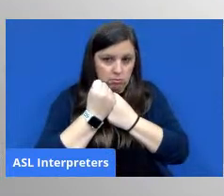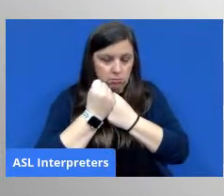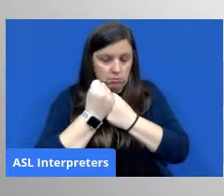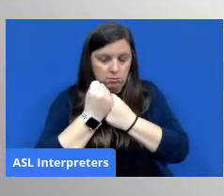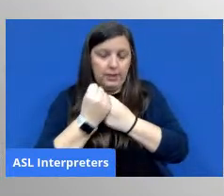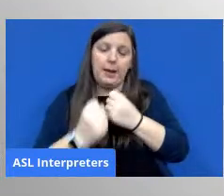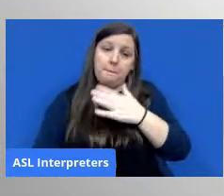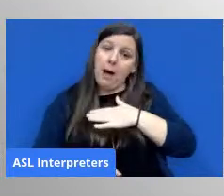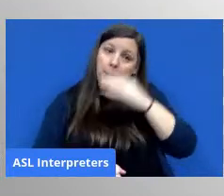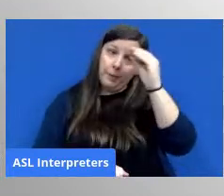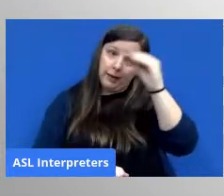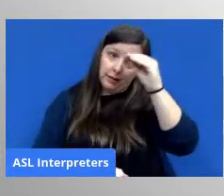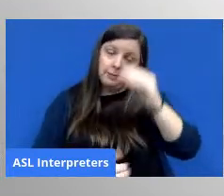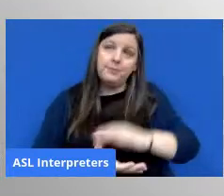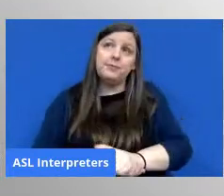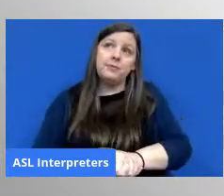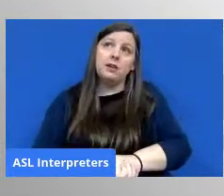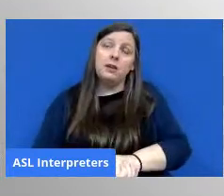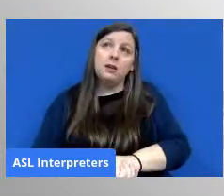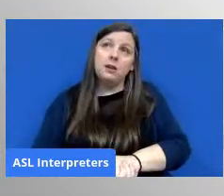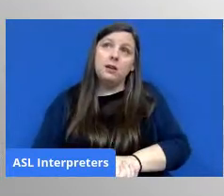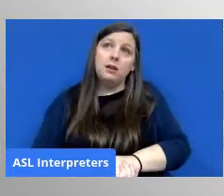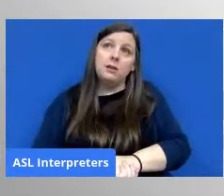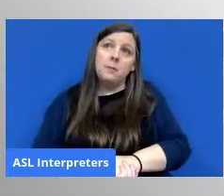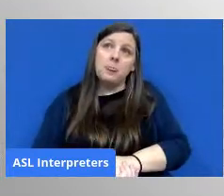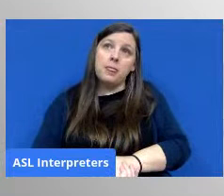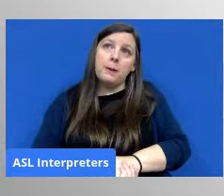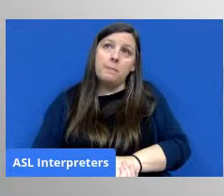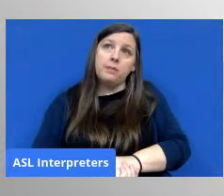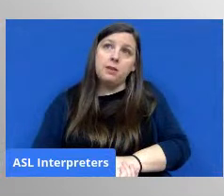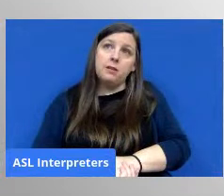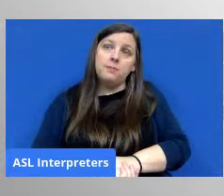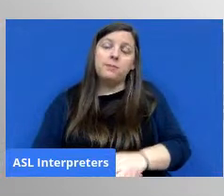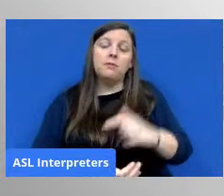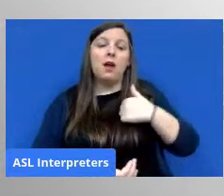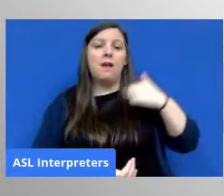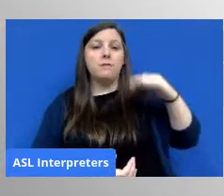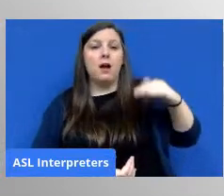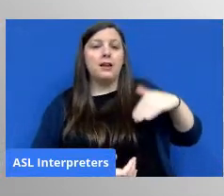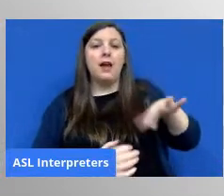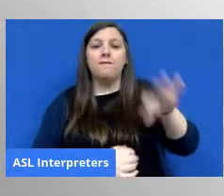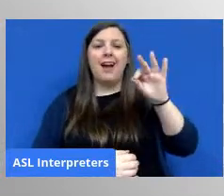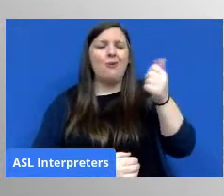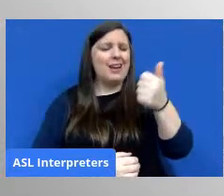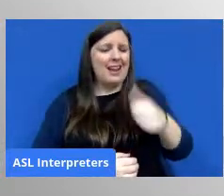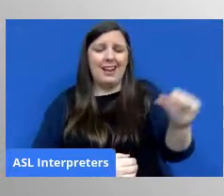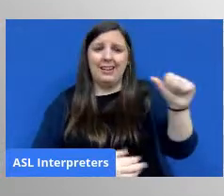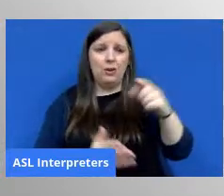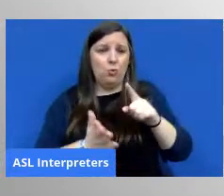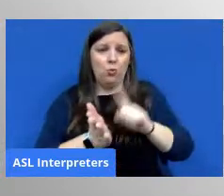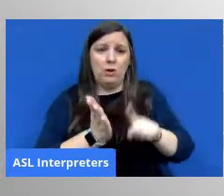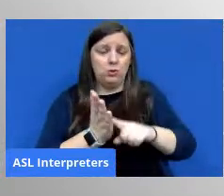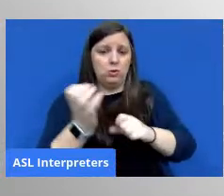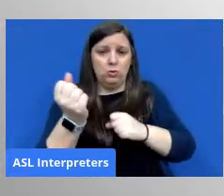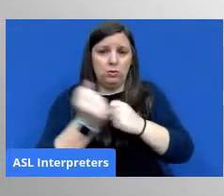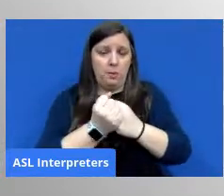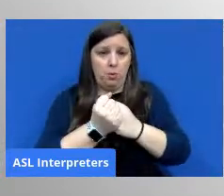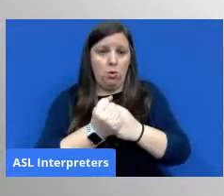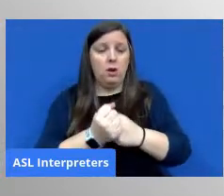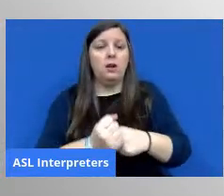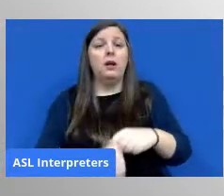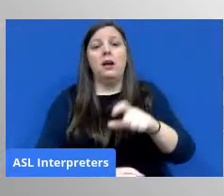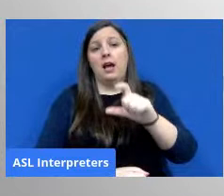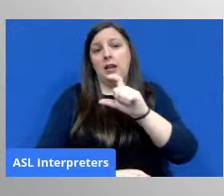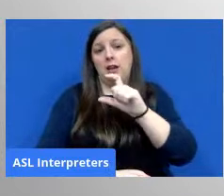that I have not found any research that says an armed SRO